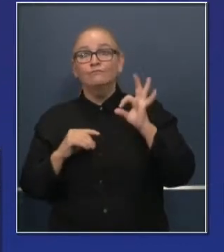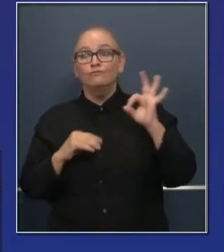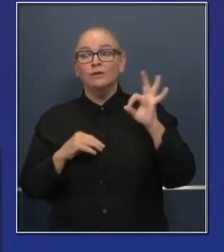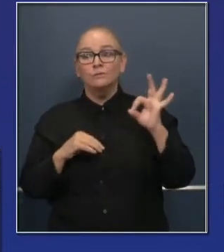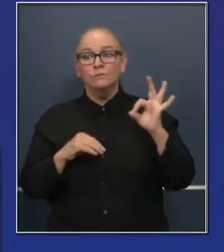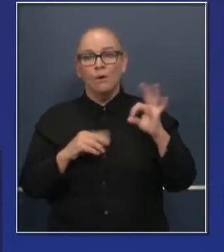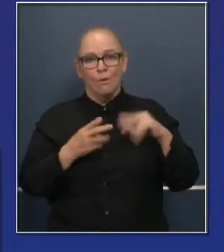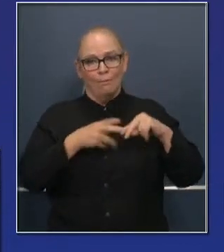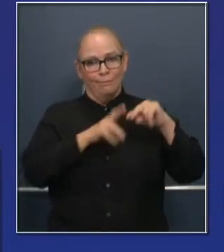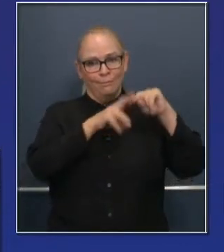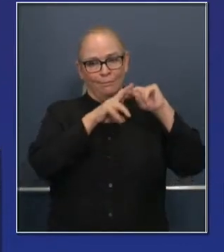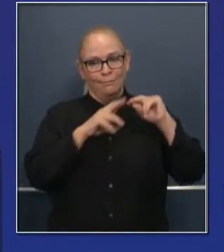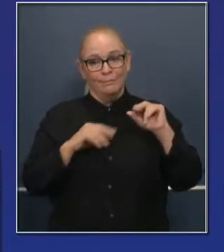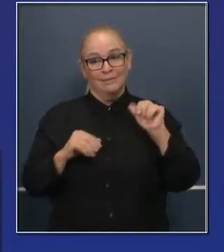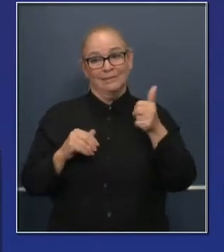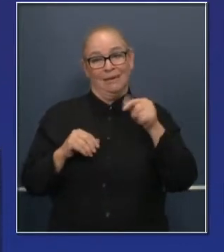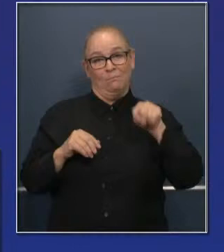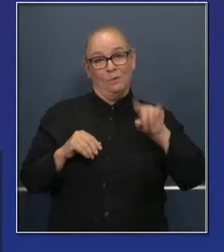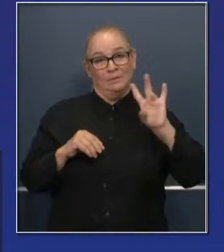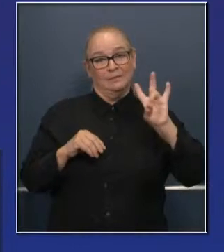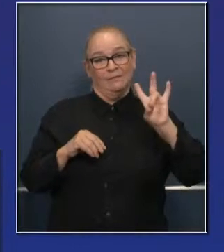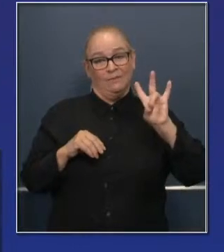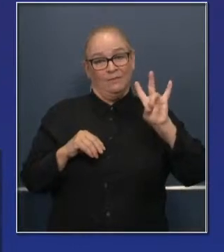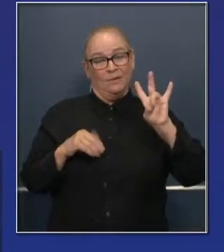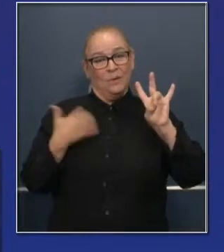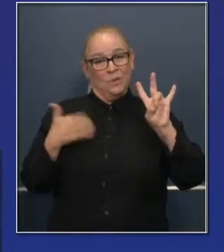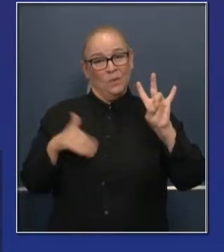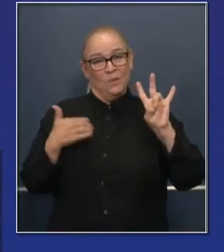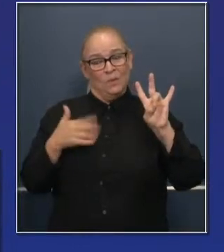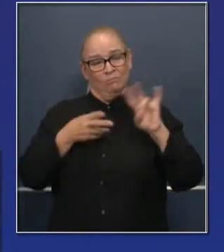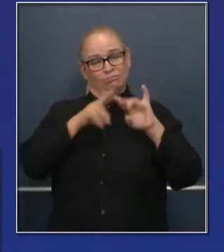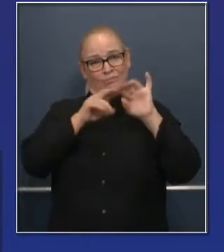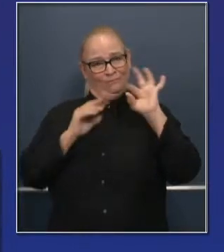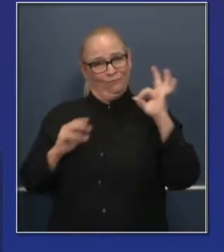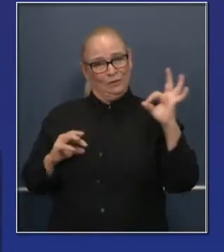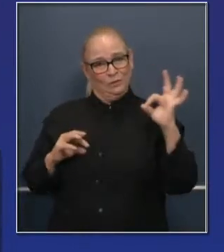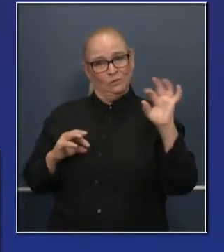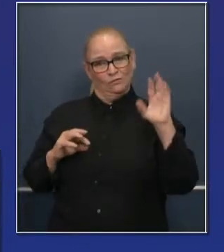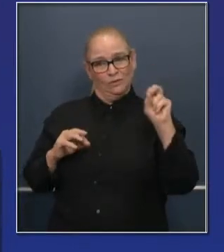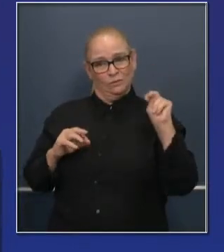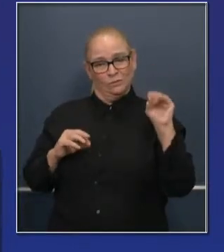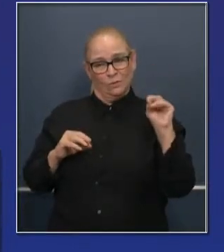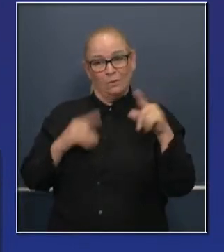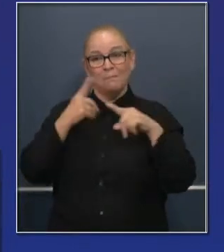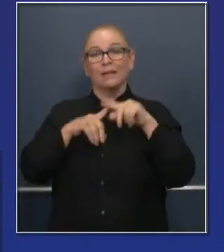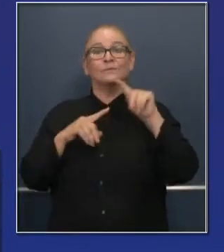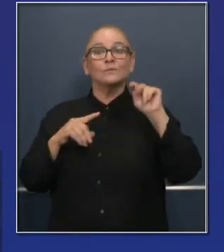at 10.7%. And peaking around Tulare at a